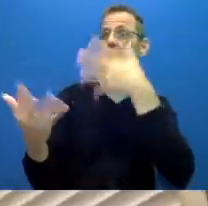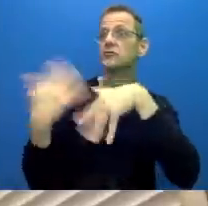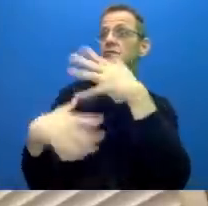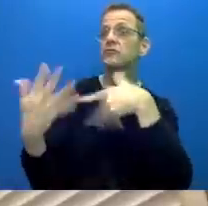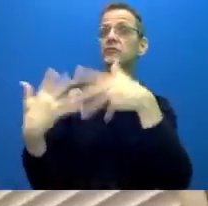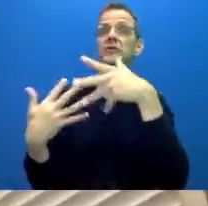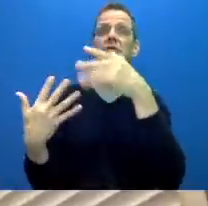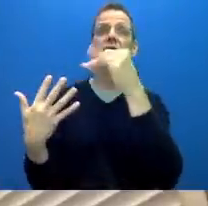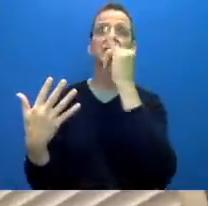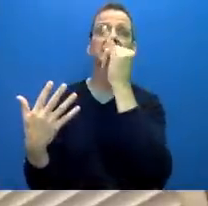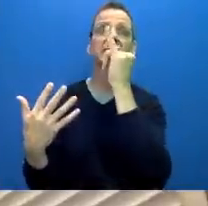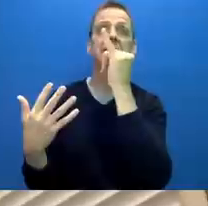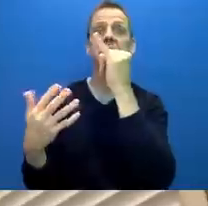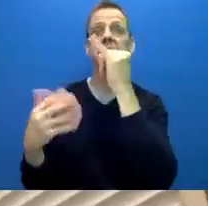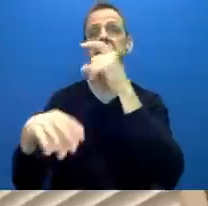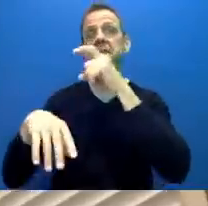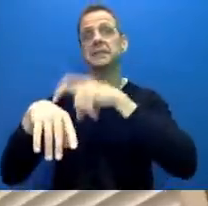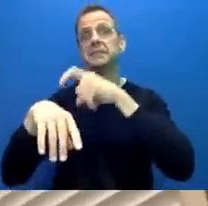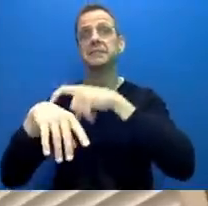geological transigence. And so